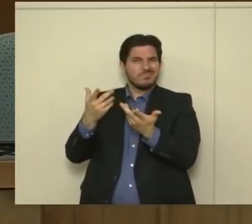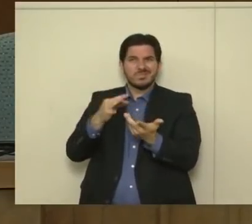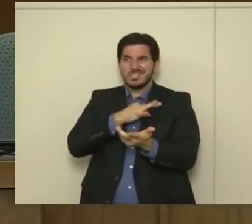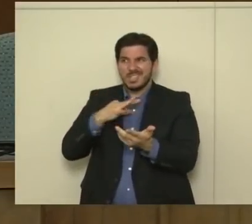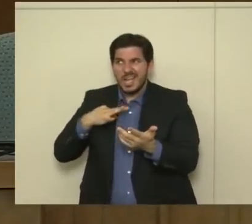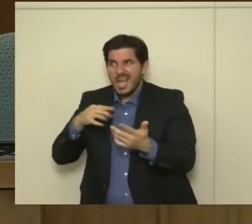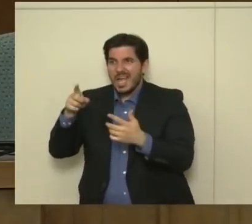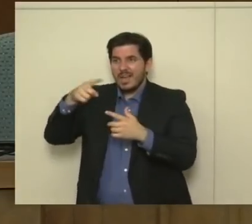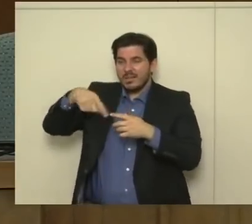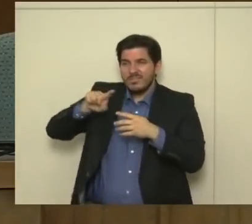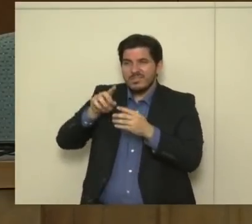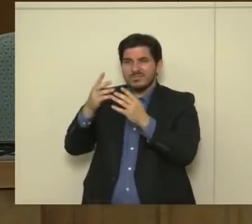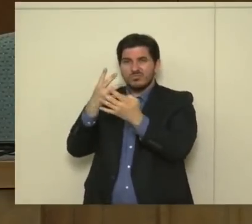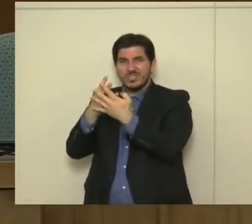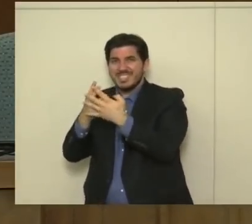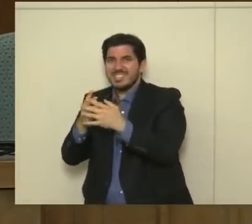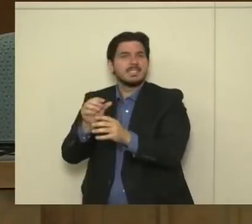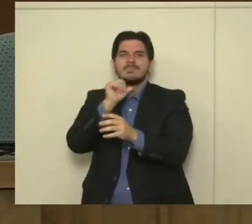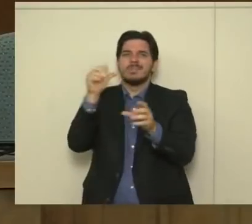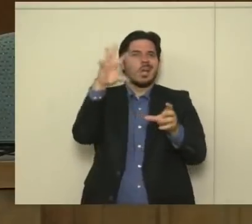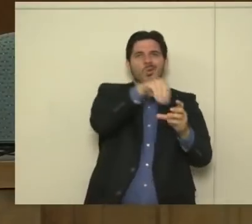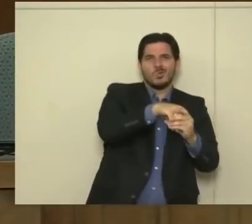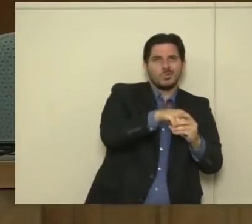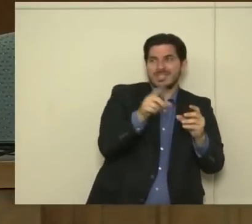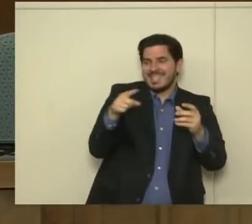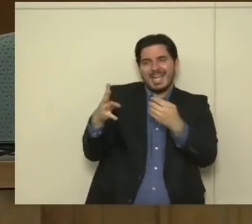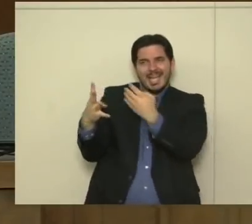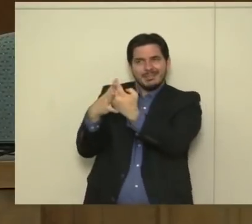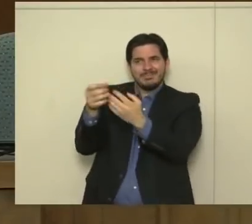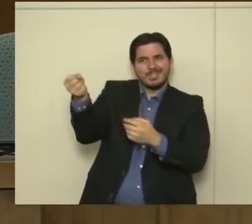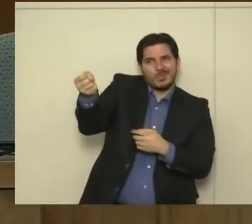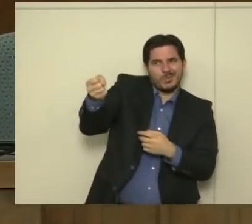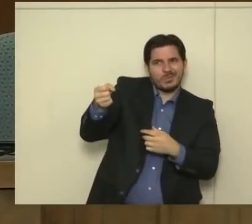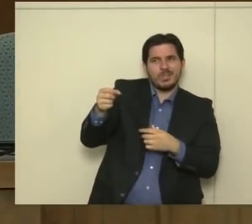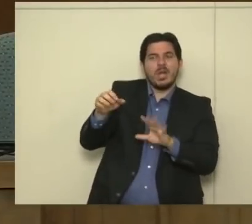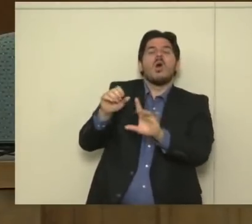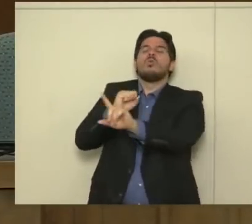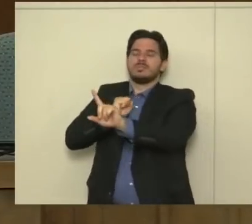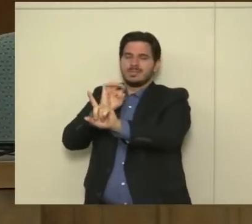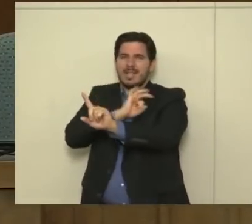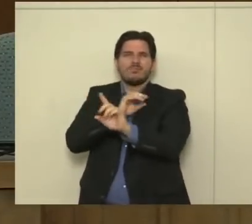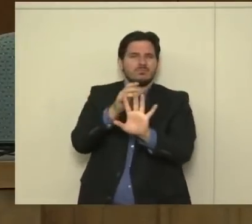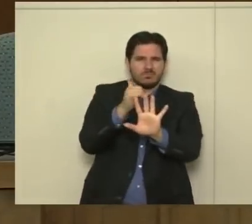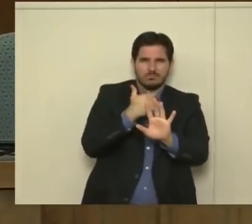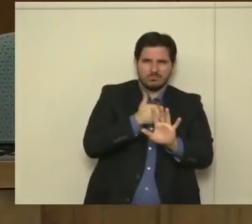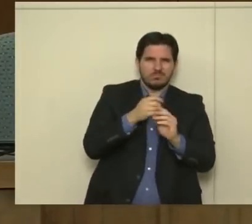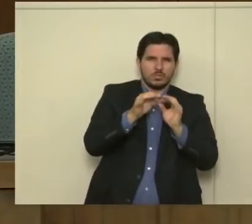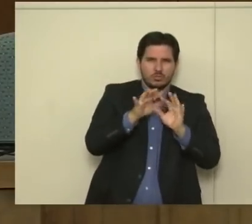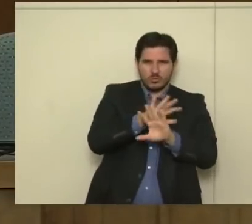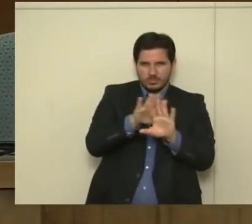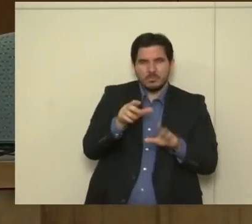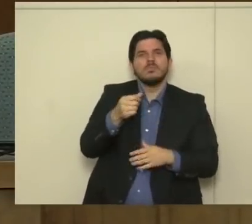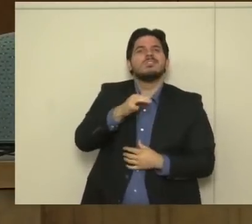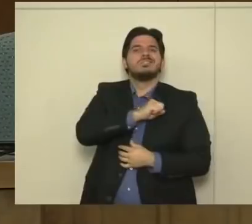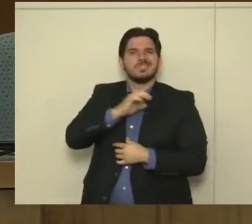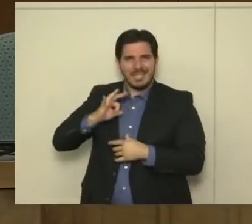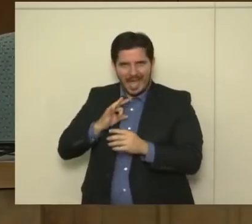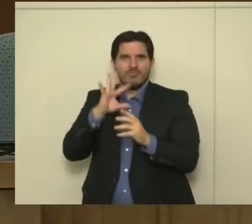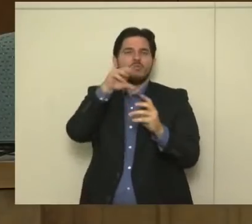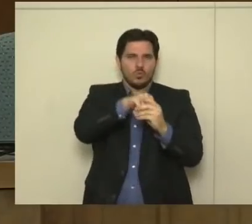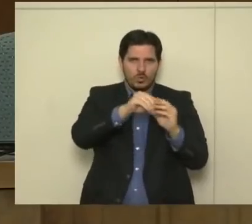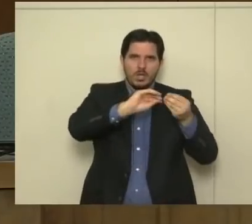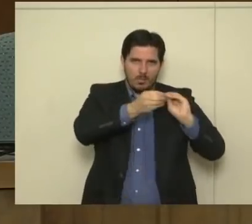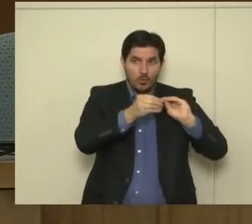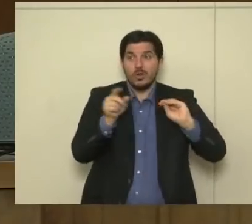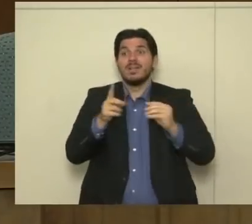the folks who are detained, because they're detained. And so, but in other data and daily case reports, those